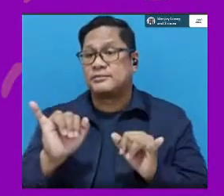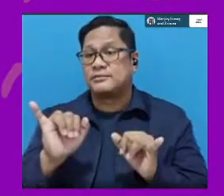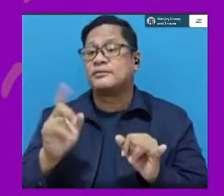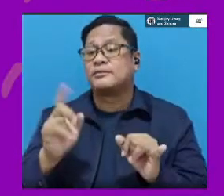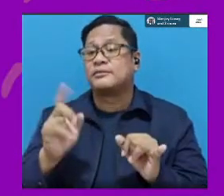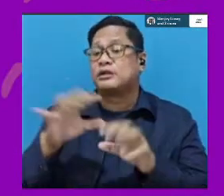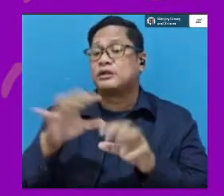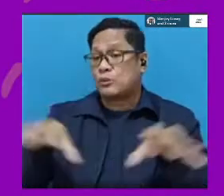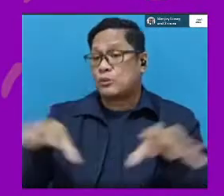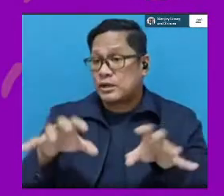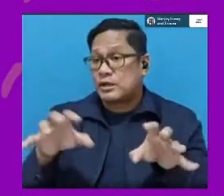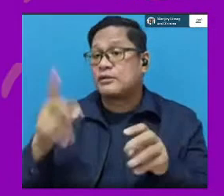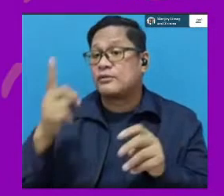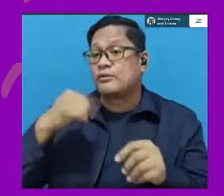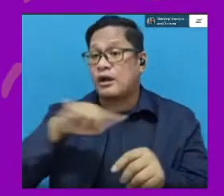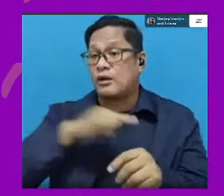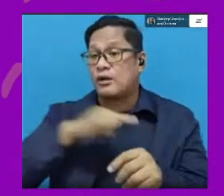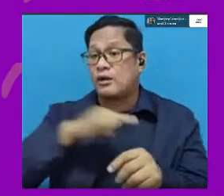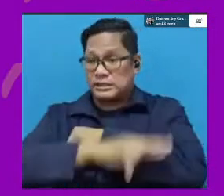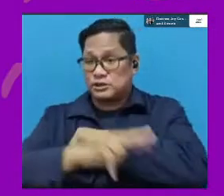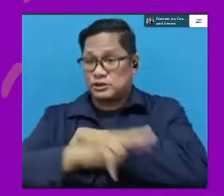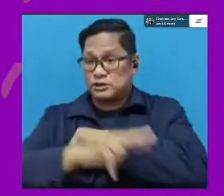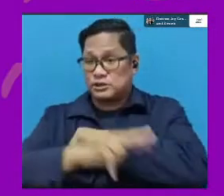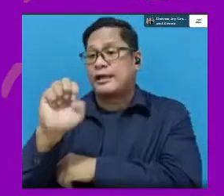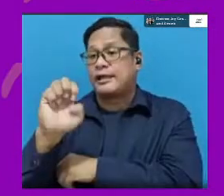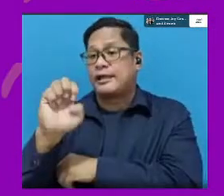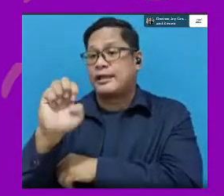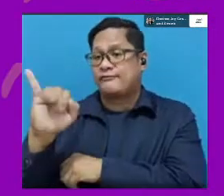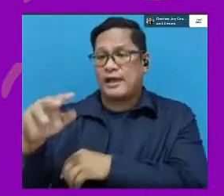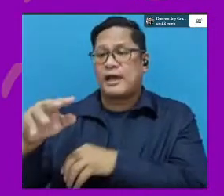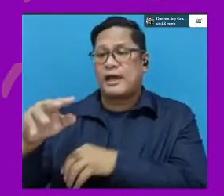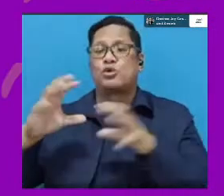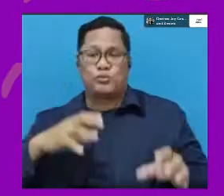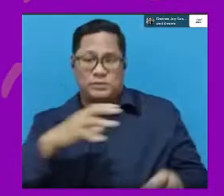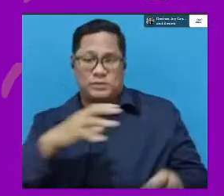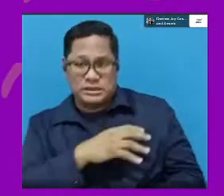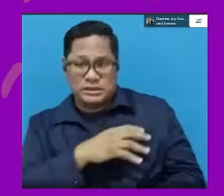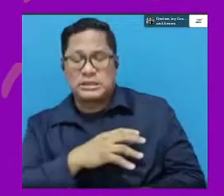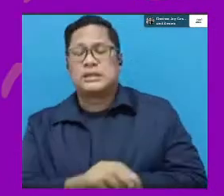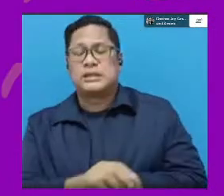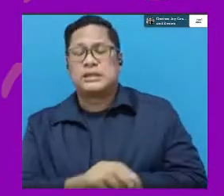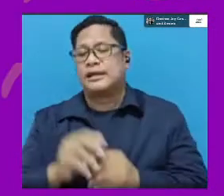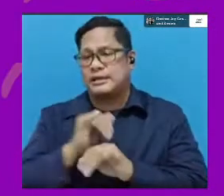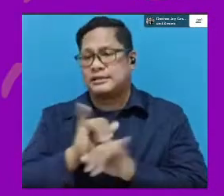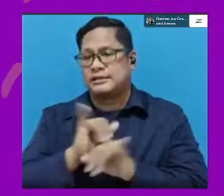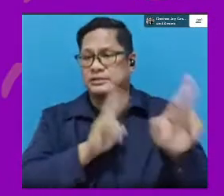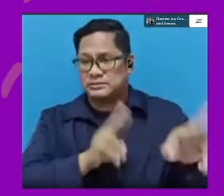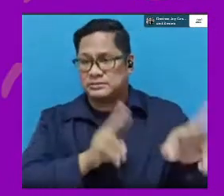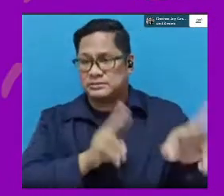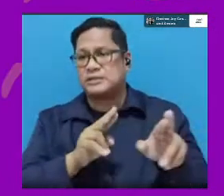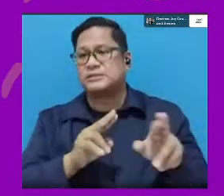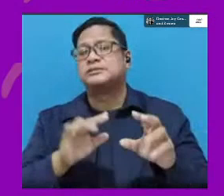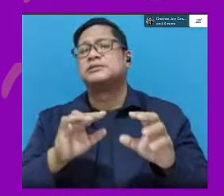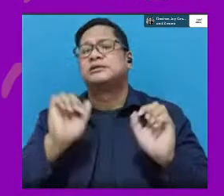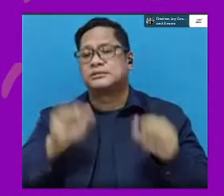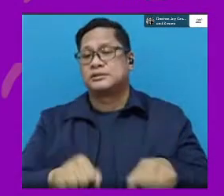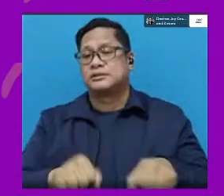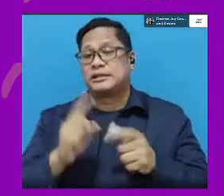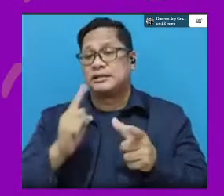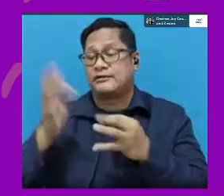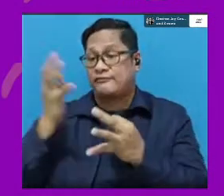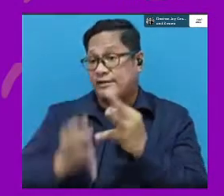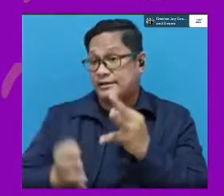functionality of our regional AEFI committees and regional AEFI response capacity. And we have finalized